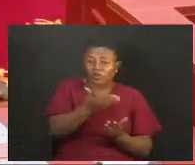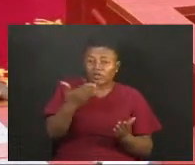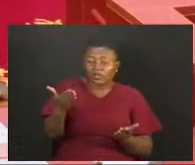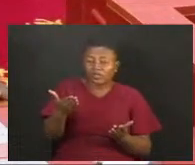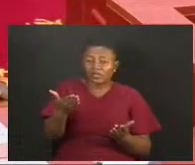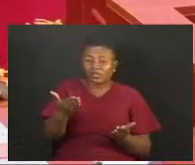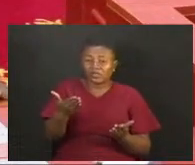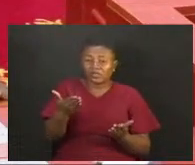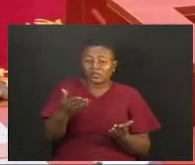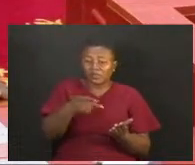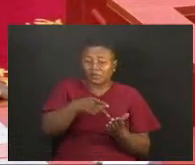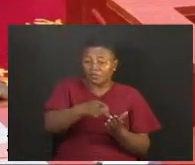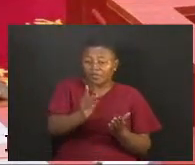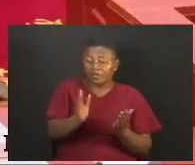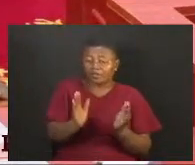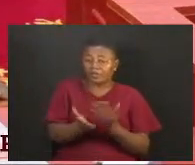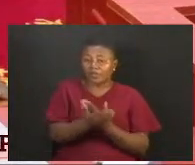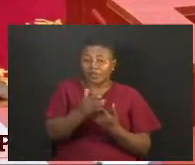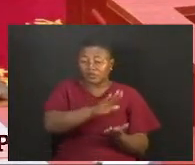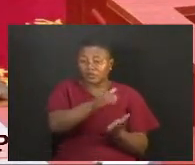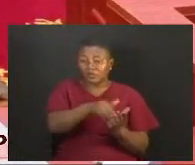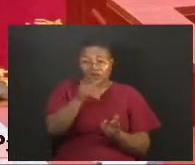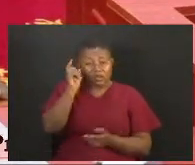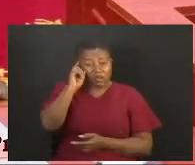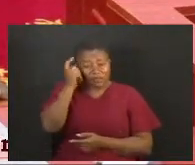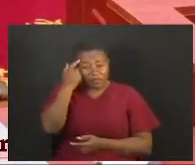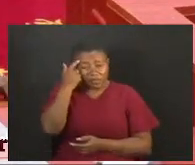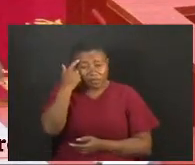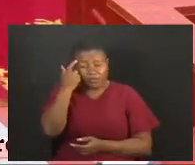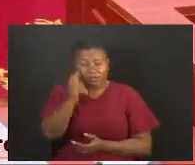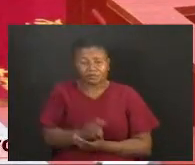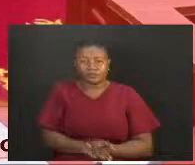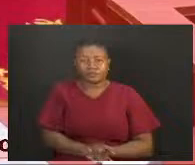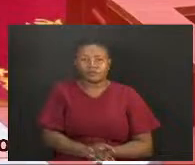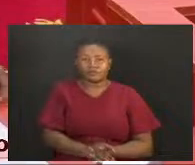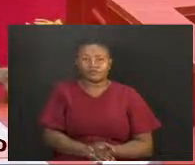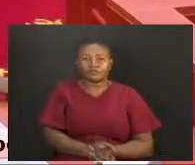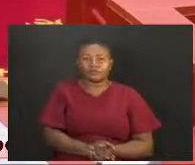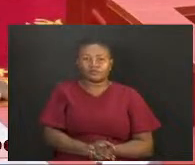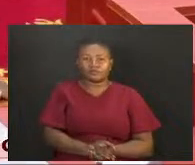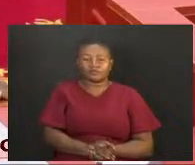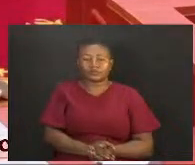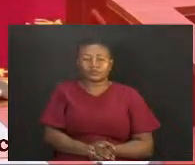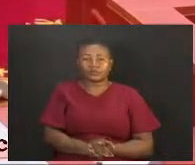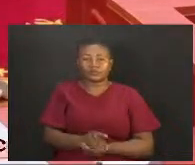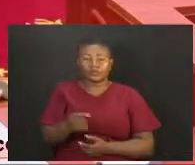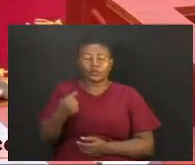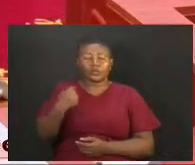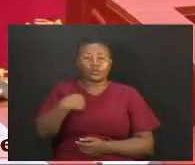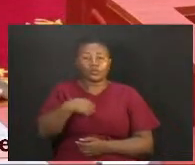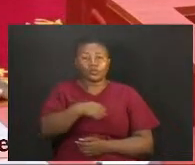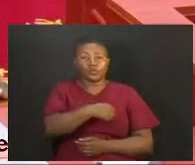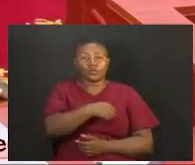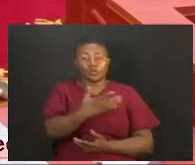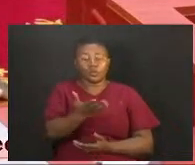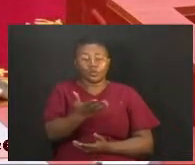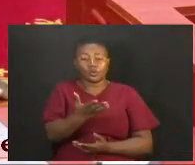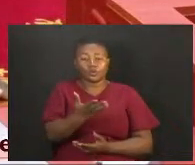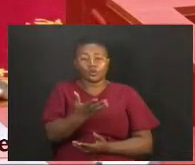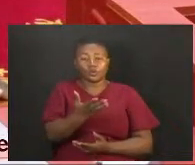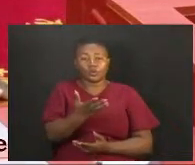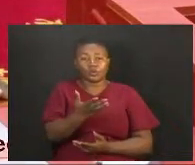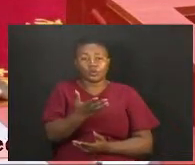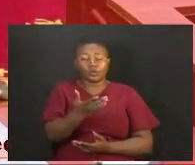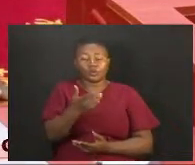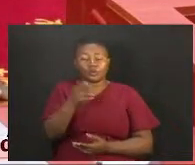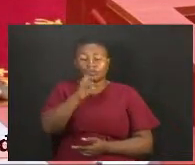paid by the central government. Mr. Speaker, we will fully integrate GANEPS and